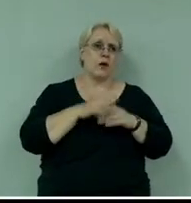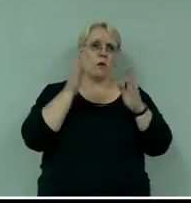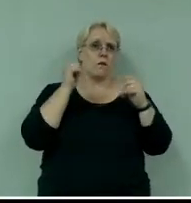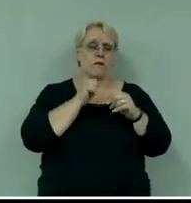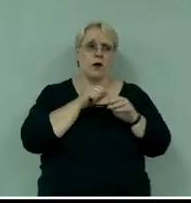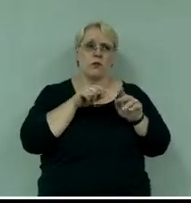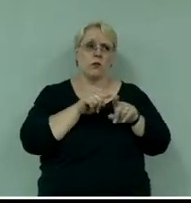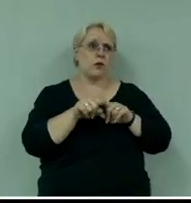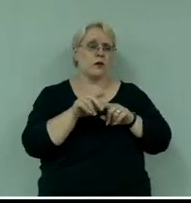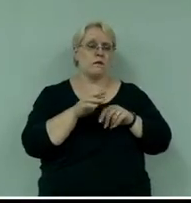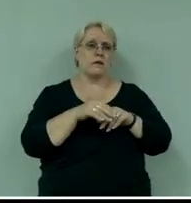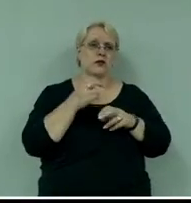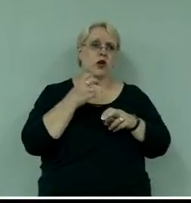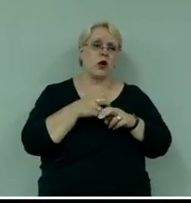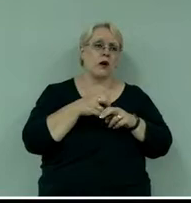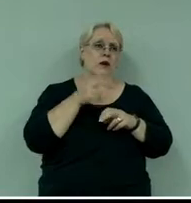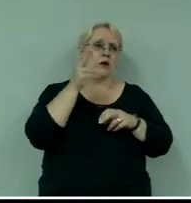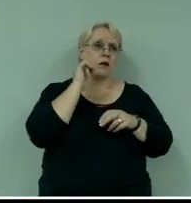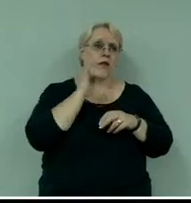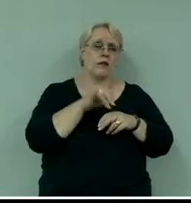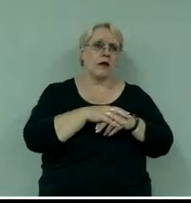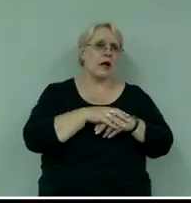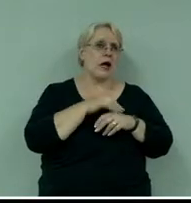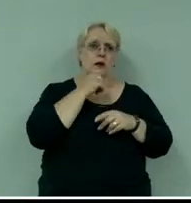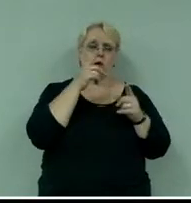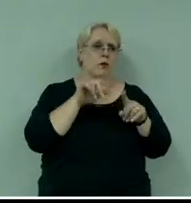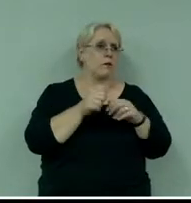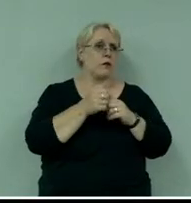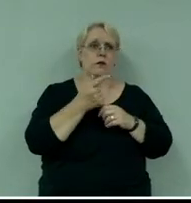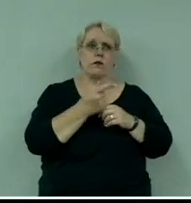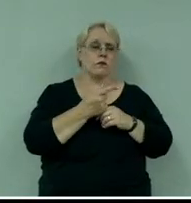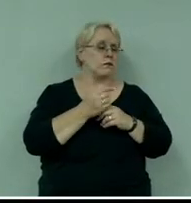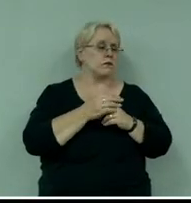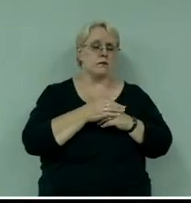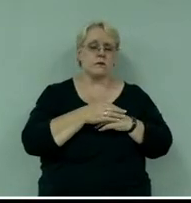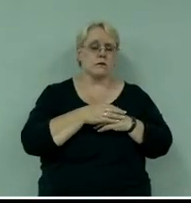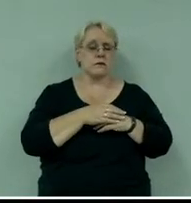wasn't too rude, but it's hard to hear something like that. I don't agree with you at all when I hear you say that. So.